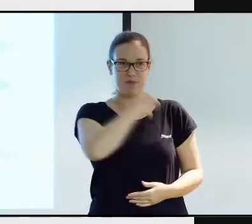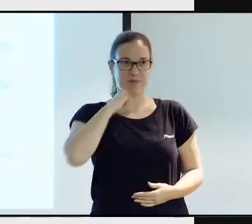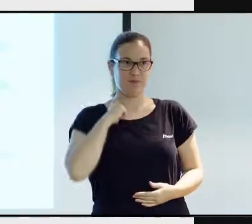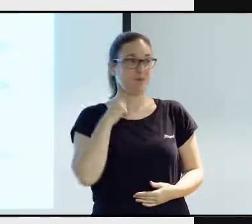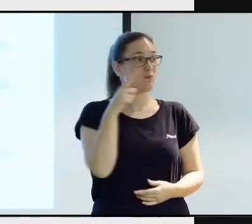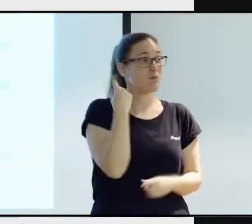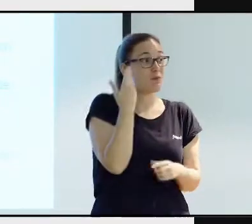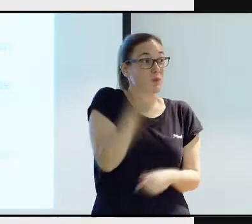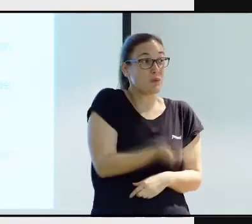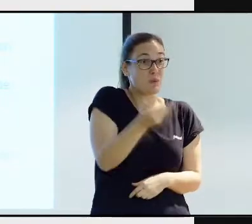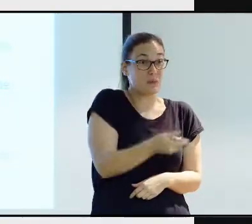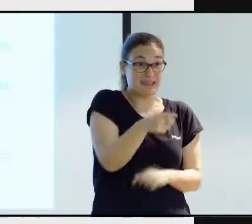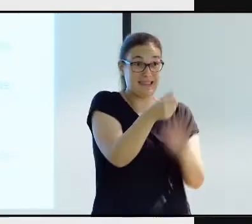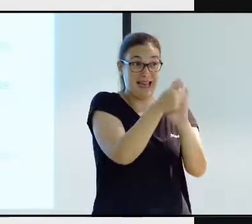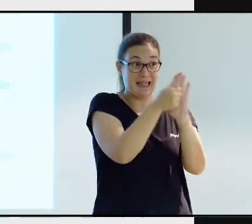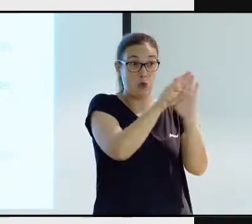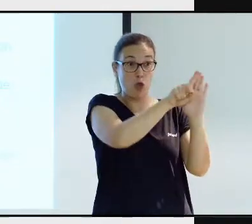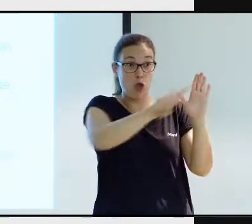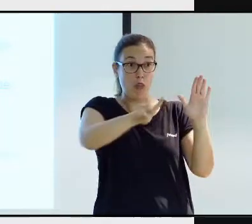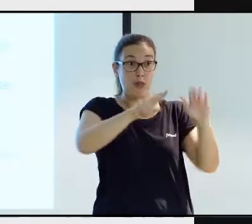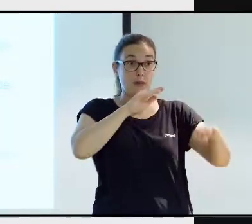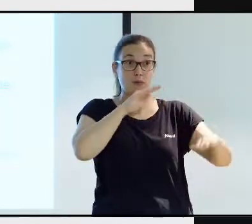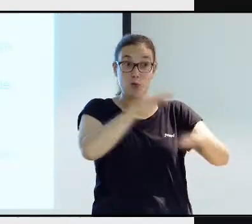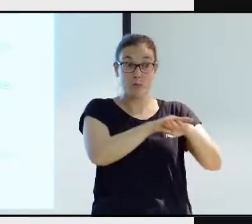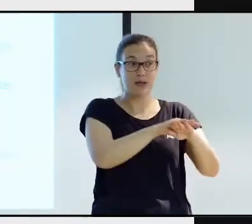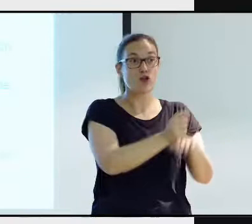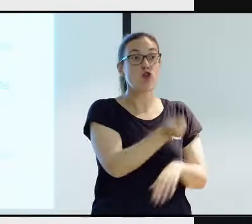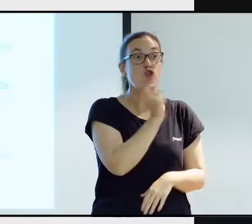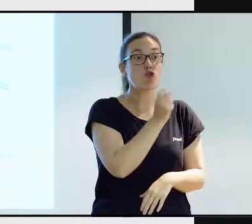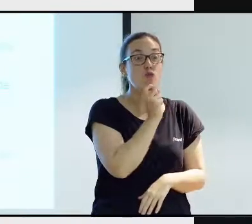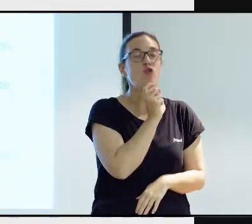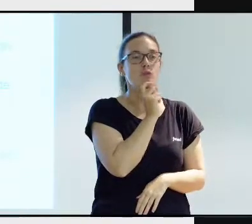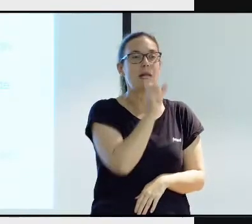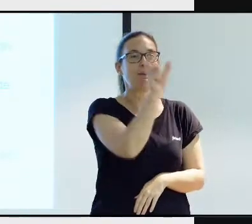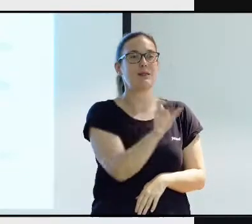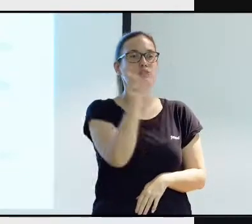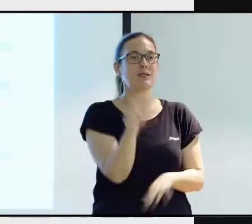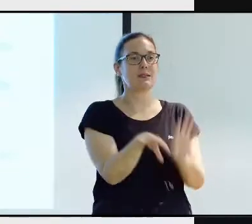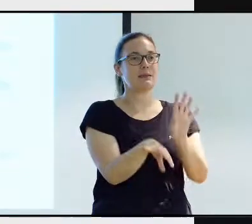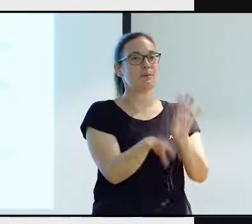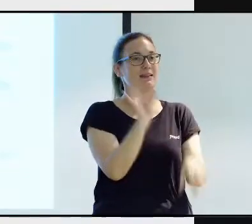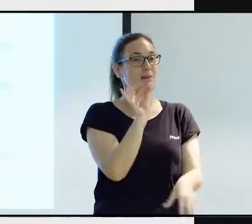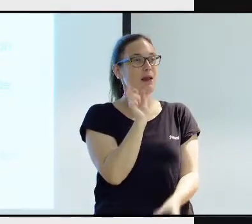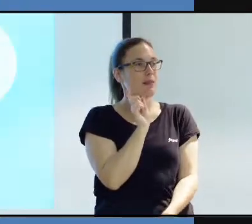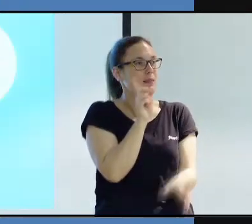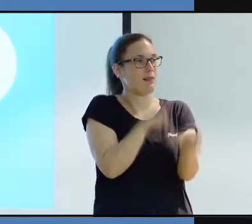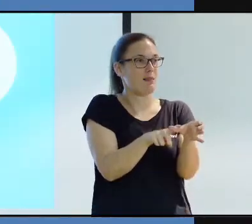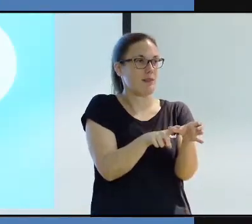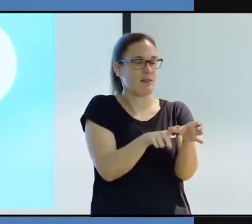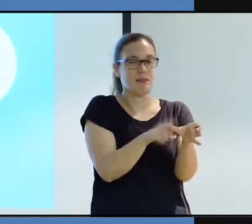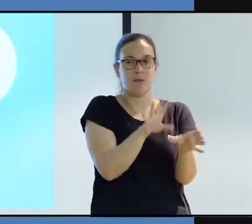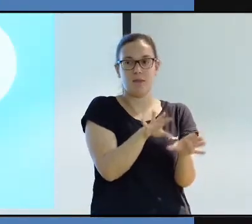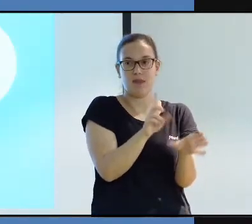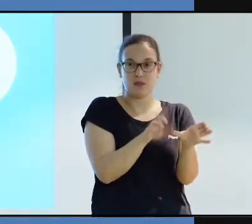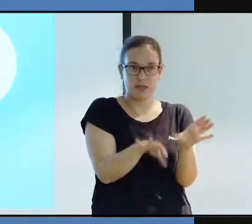what's extremely important here in Article 12 is that people have to participate in decisions that are